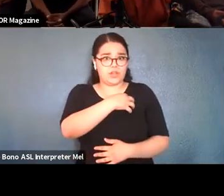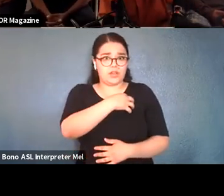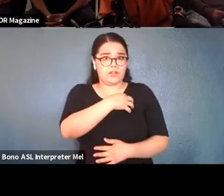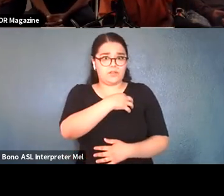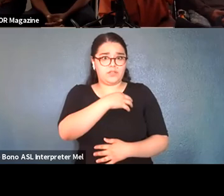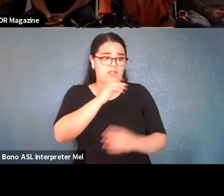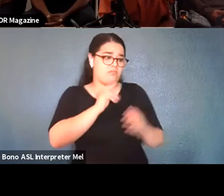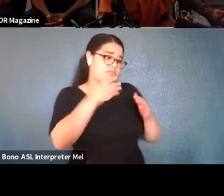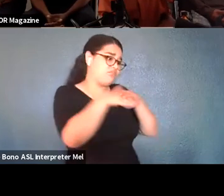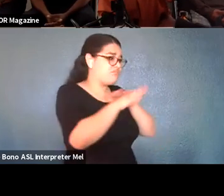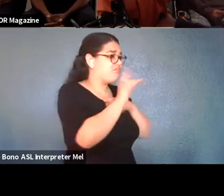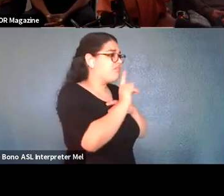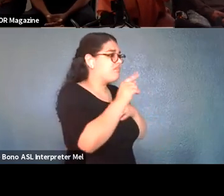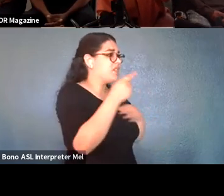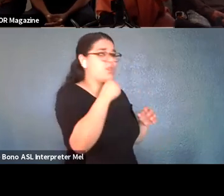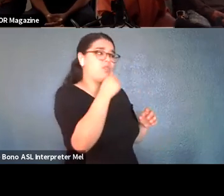their lie of rent.